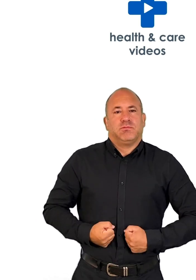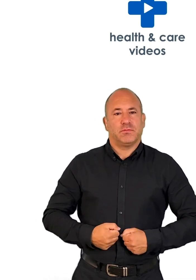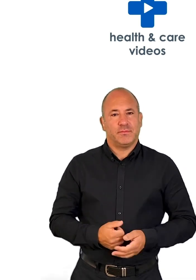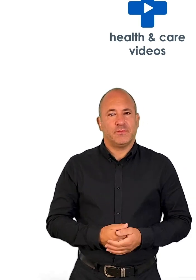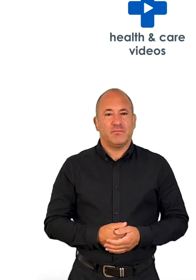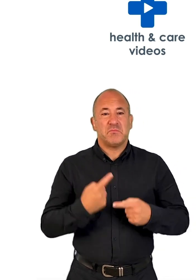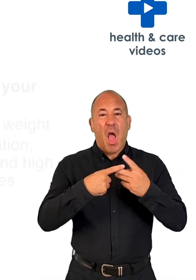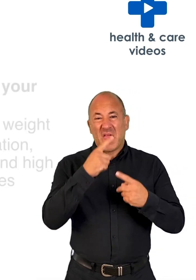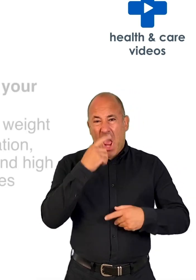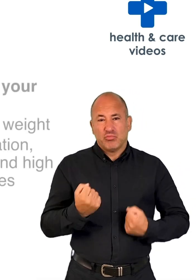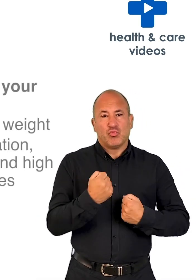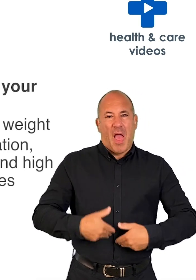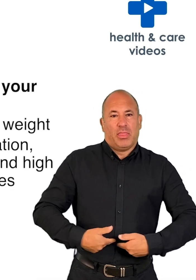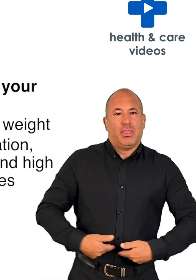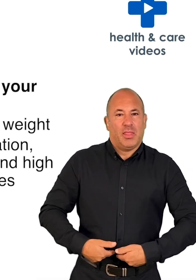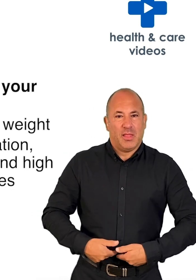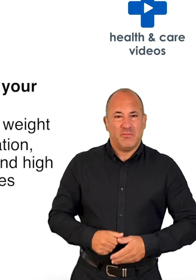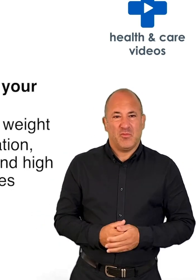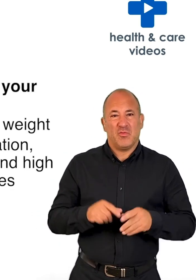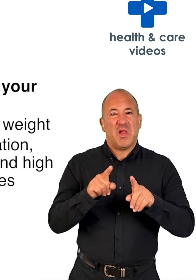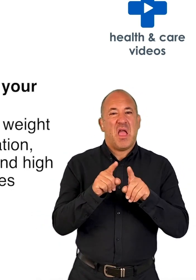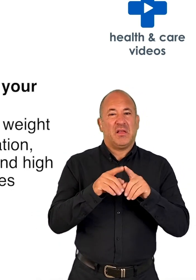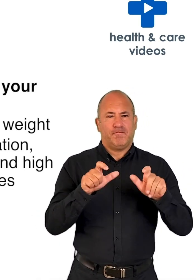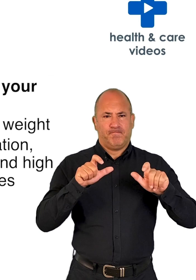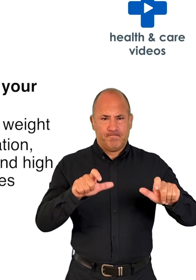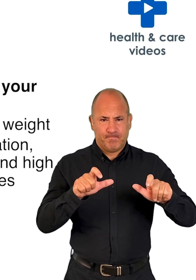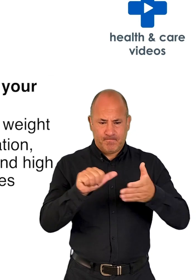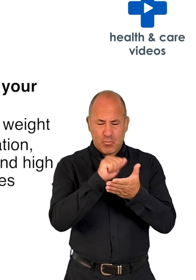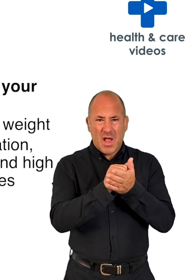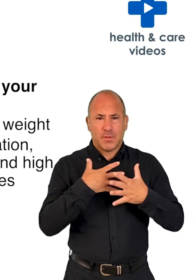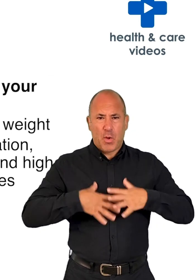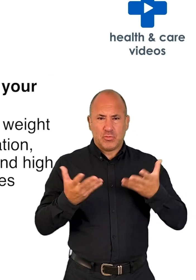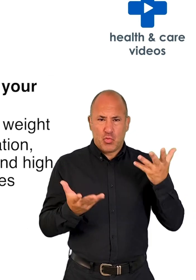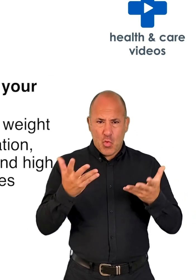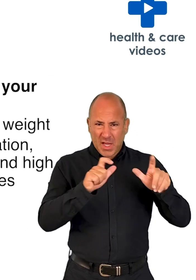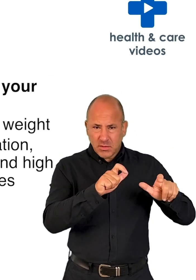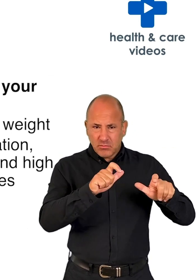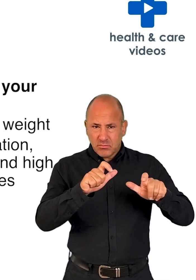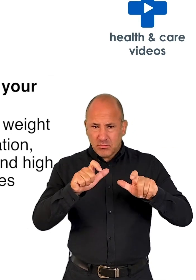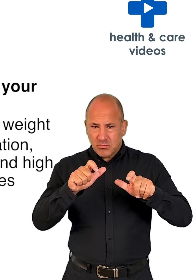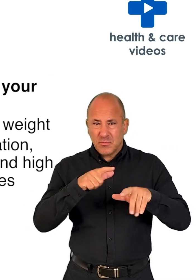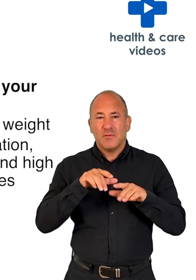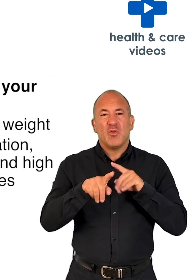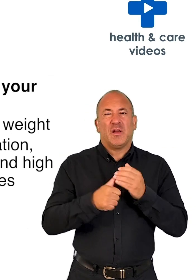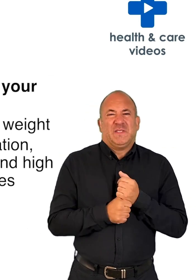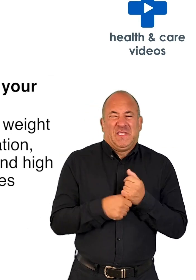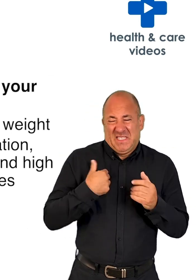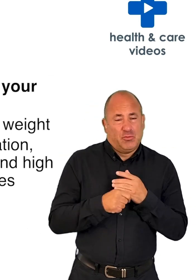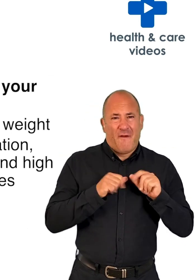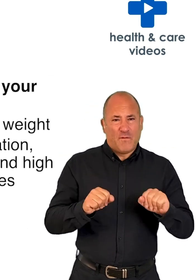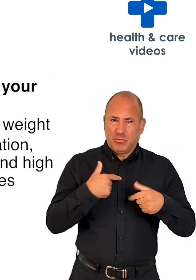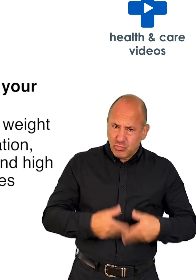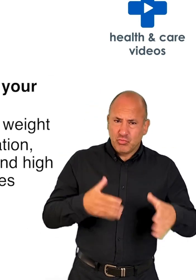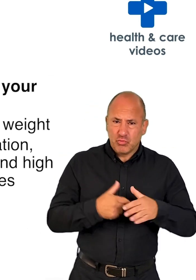passing urine. Other things that might help to strengthen your pelvic floor include trying to maintain an optimum body weight whilst